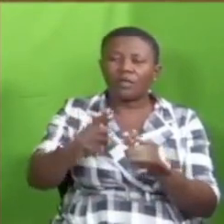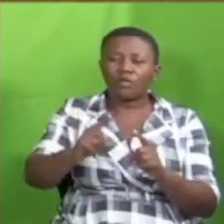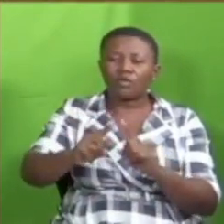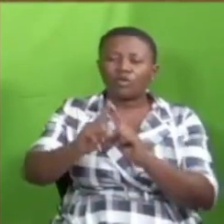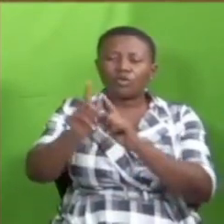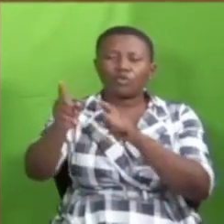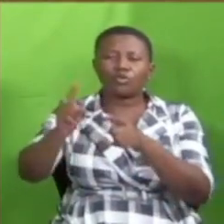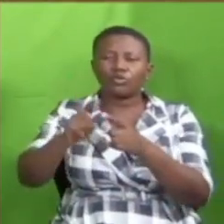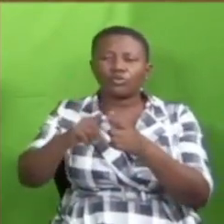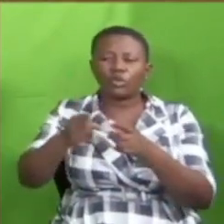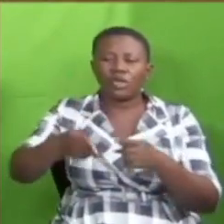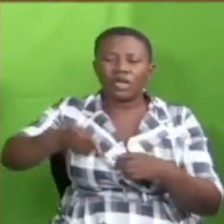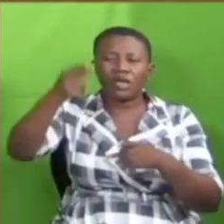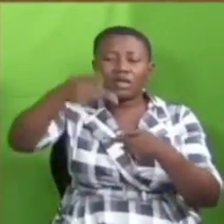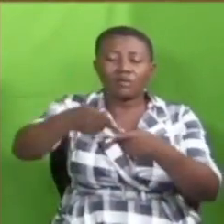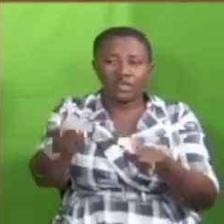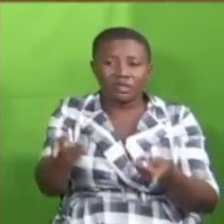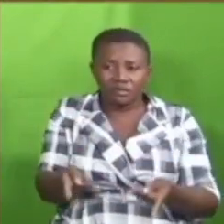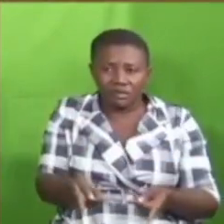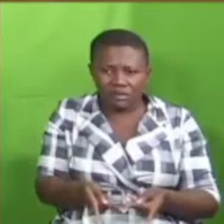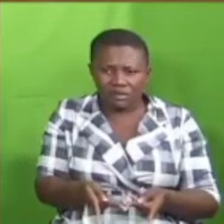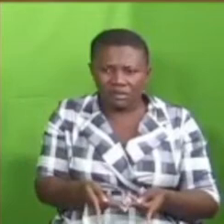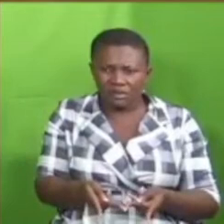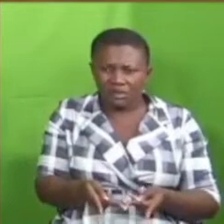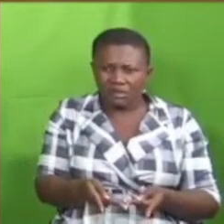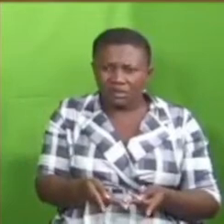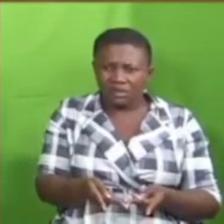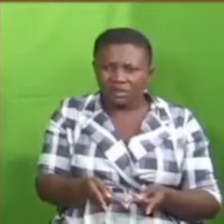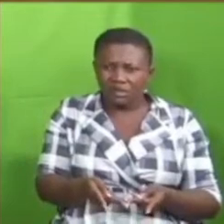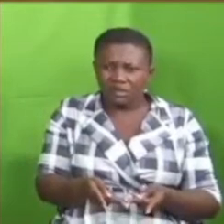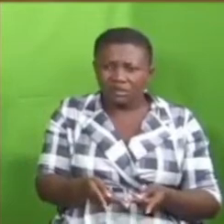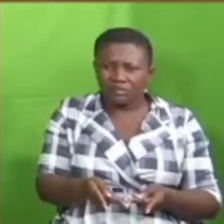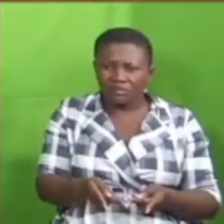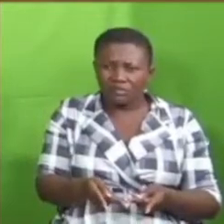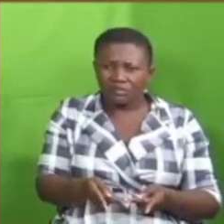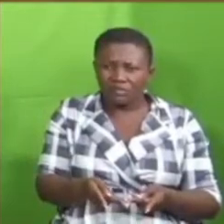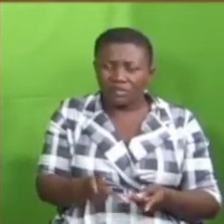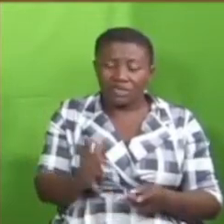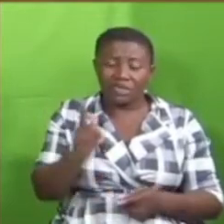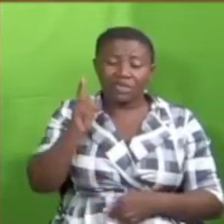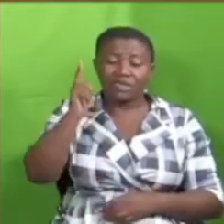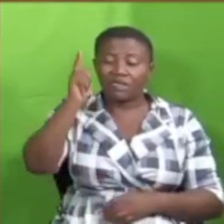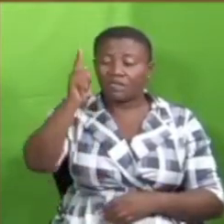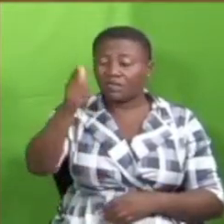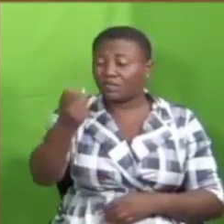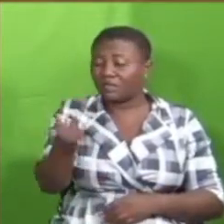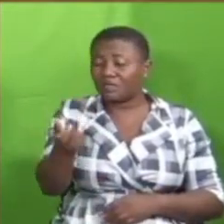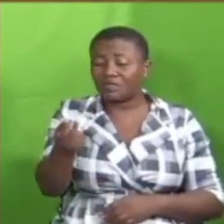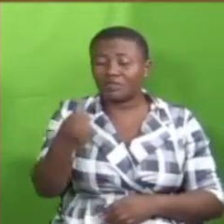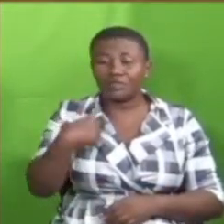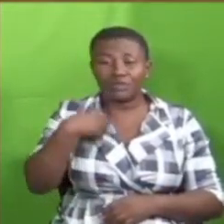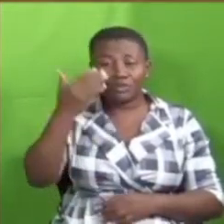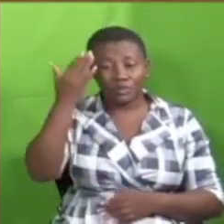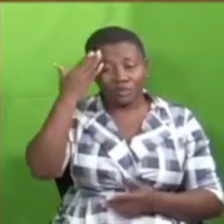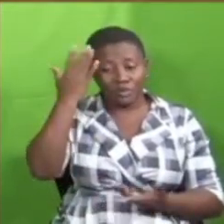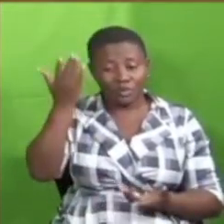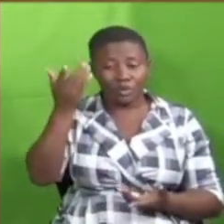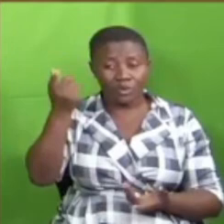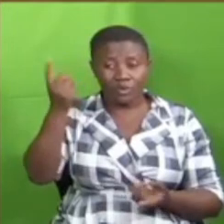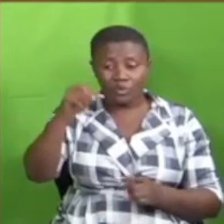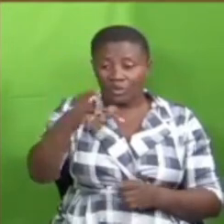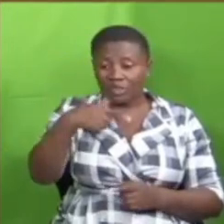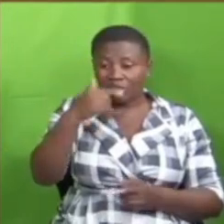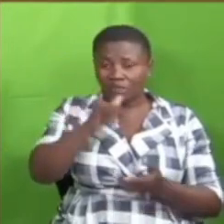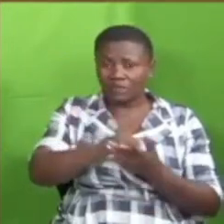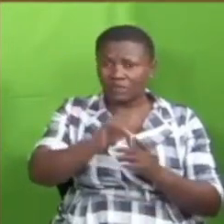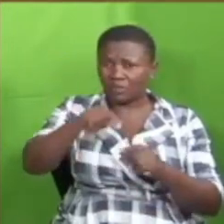again for the Shamal seats. Later that we know that it was a call